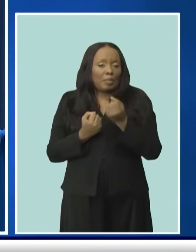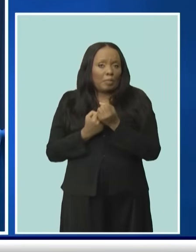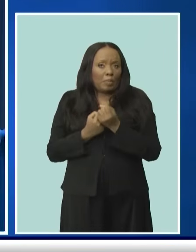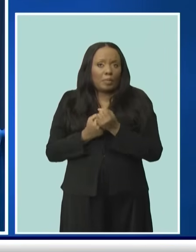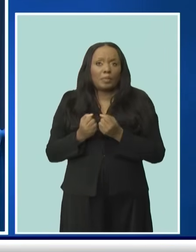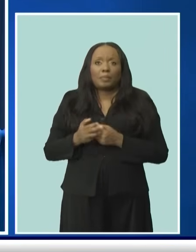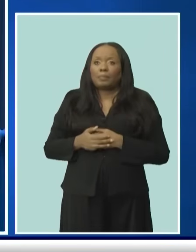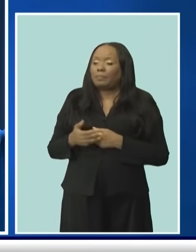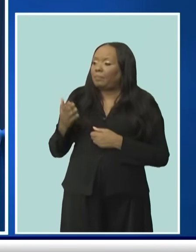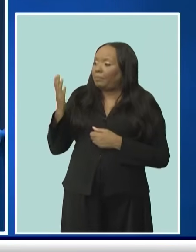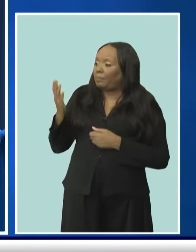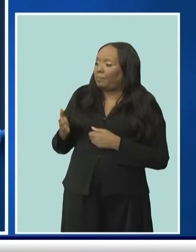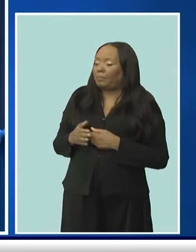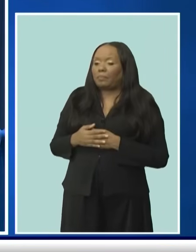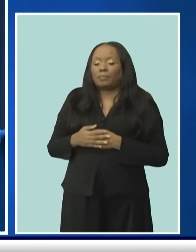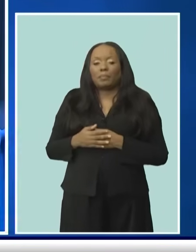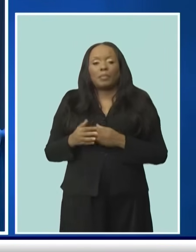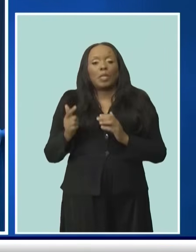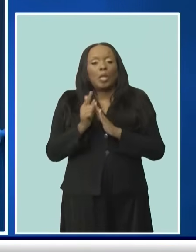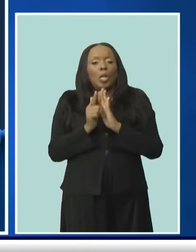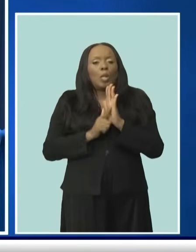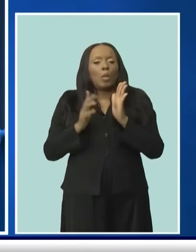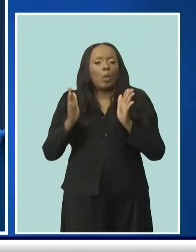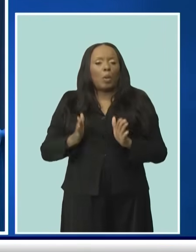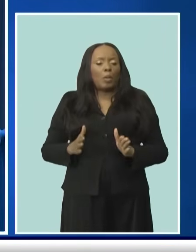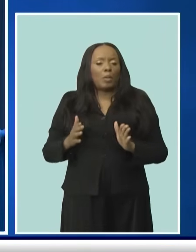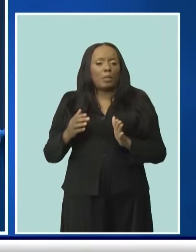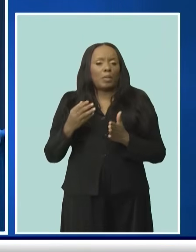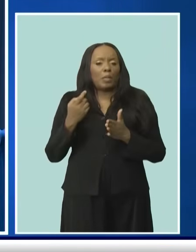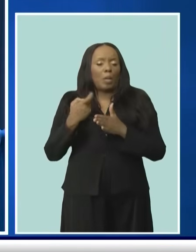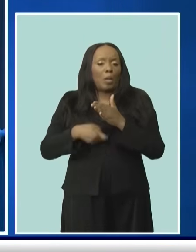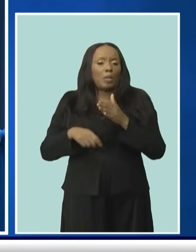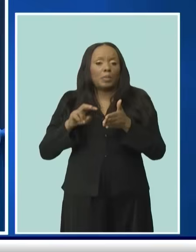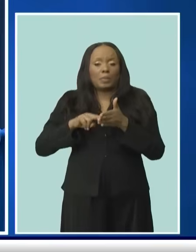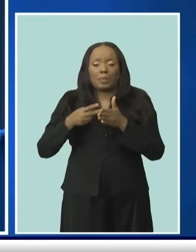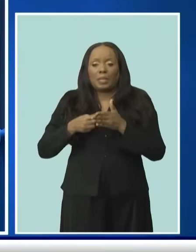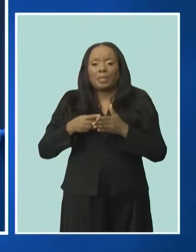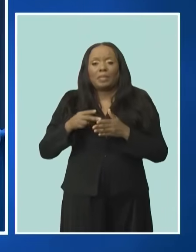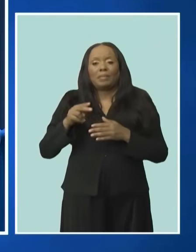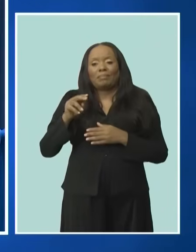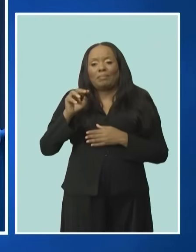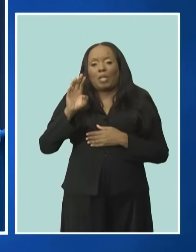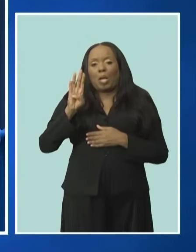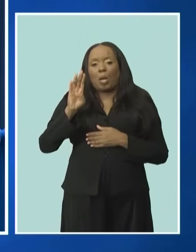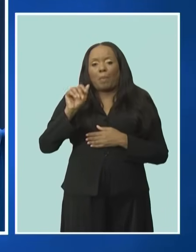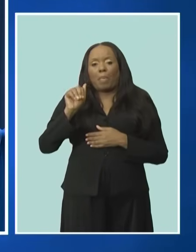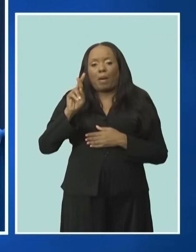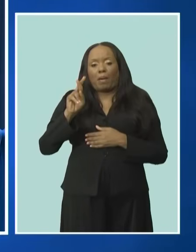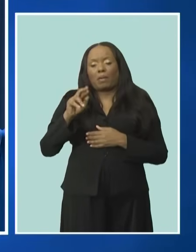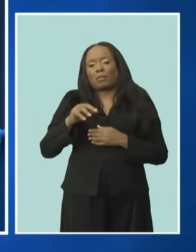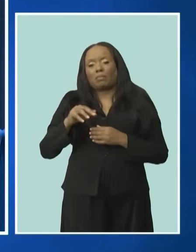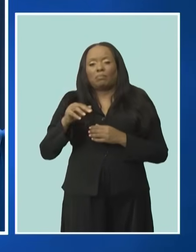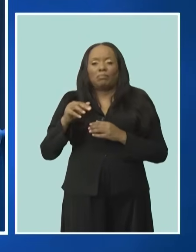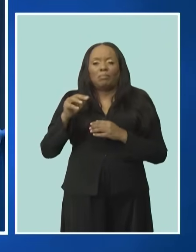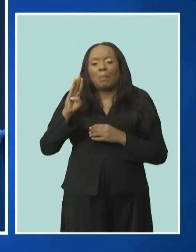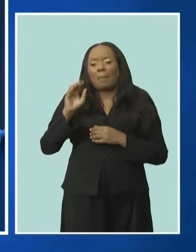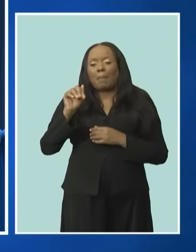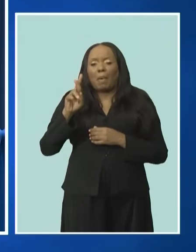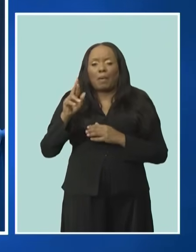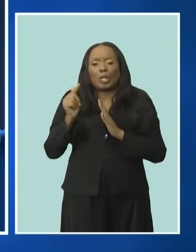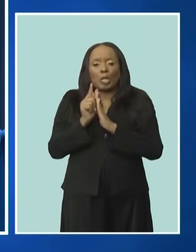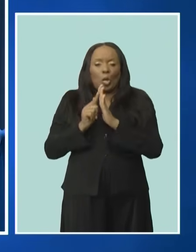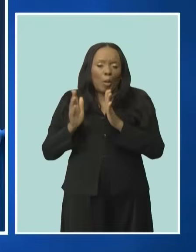that bar fees have gone unchanged for decades, and young attorneys will